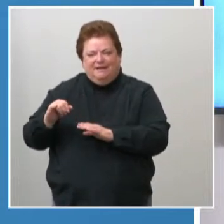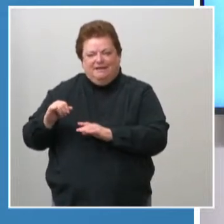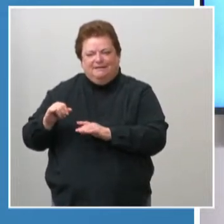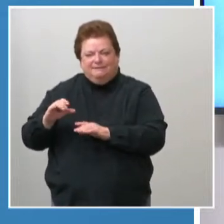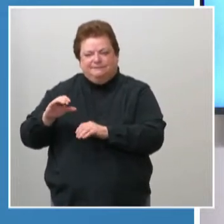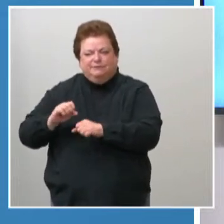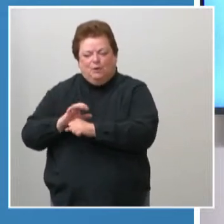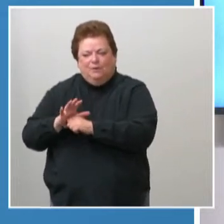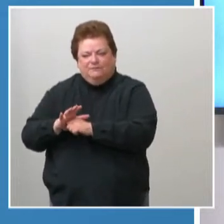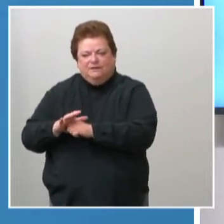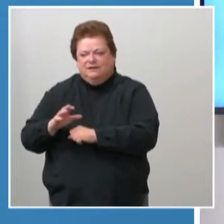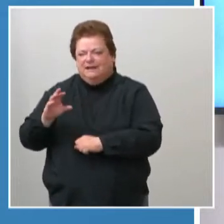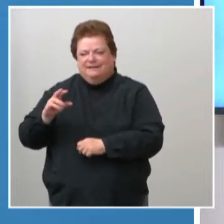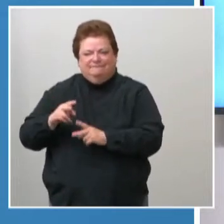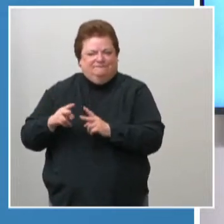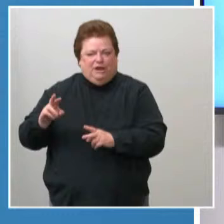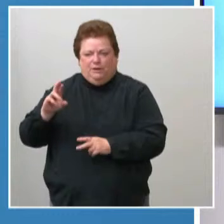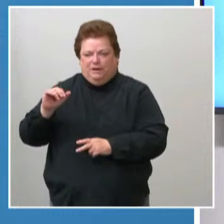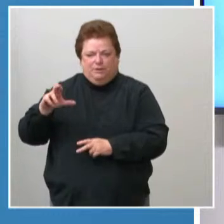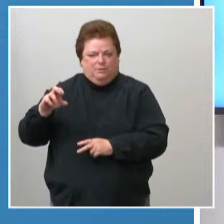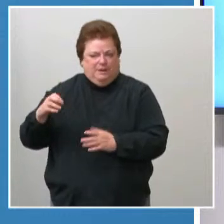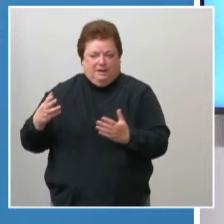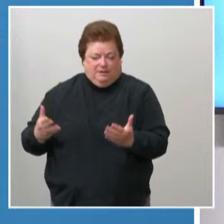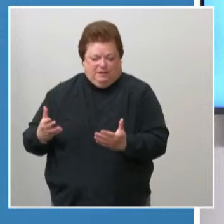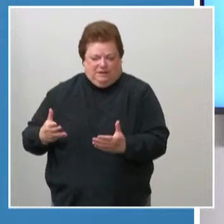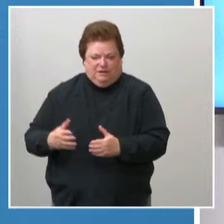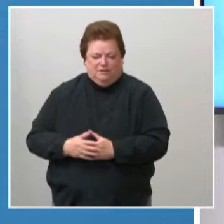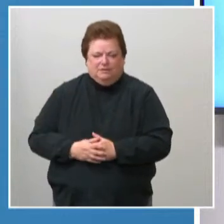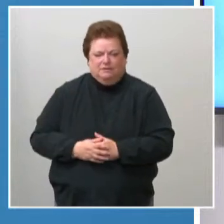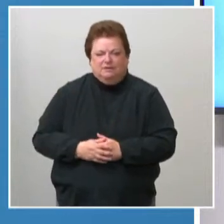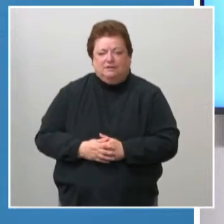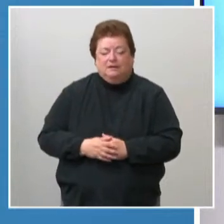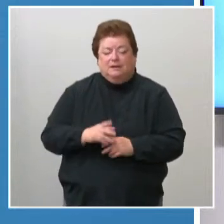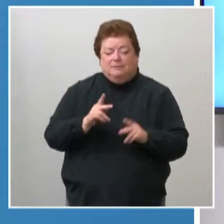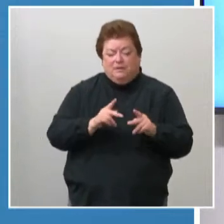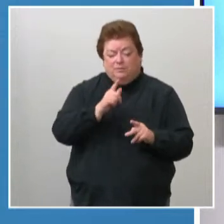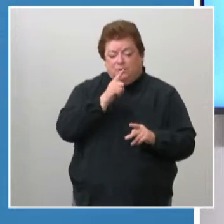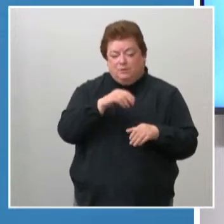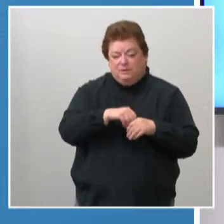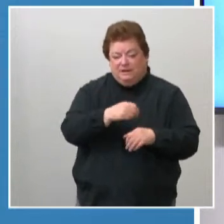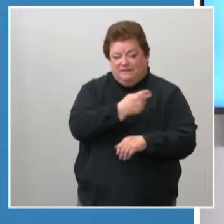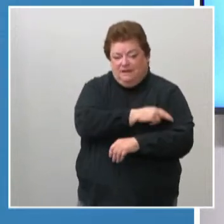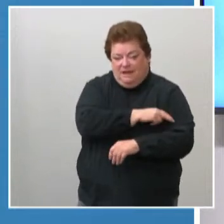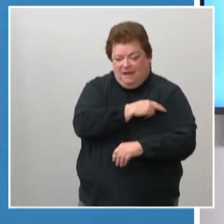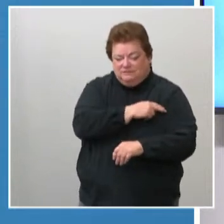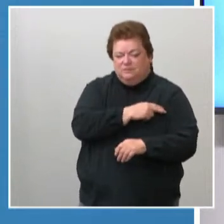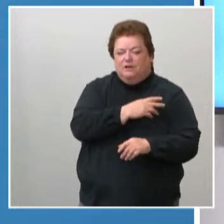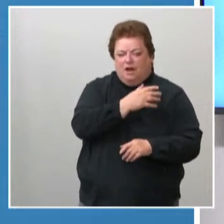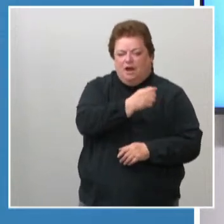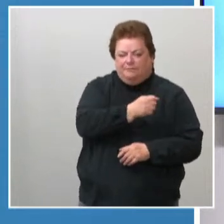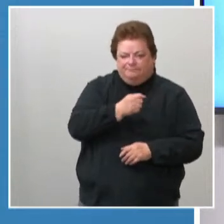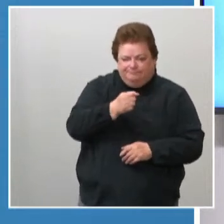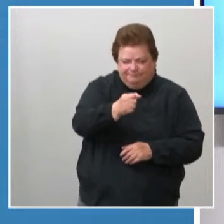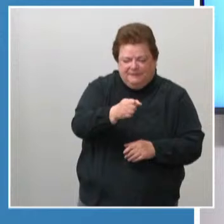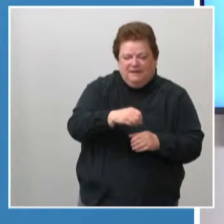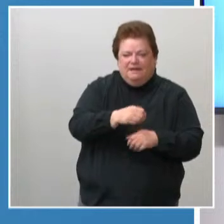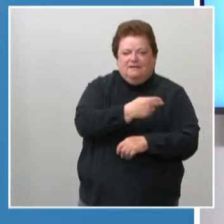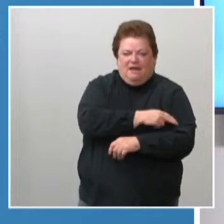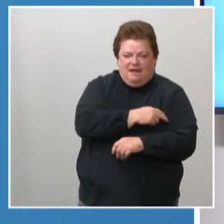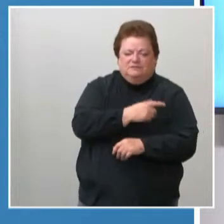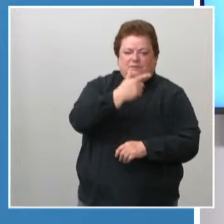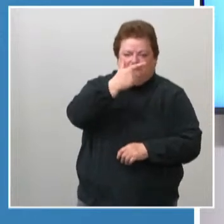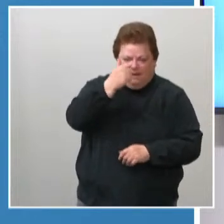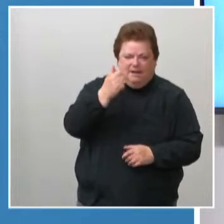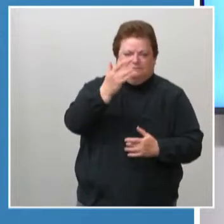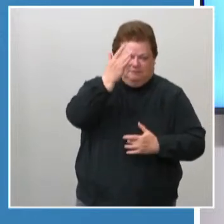very, very rare here. Generally, the people that are hospitalized are admitted. The reason they're there is because